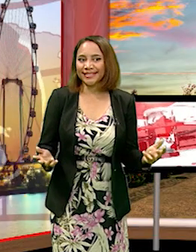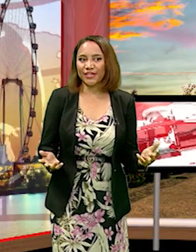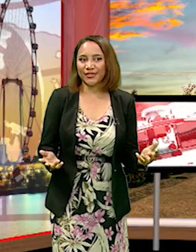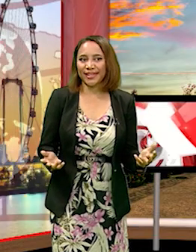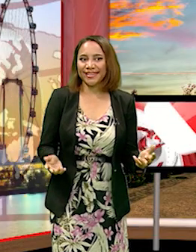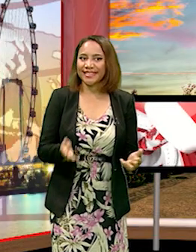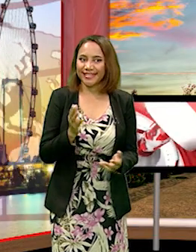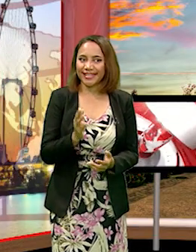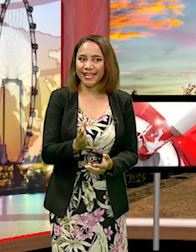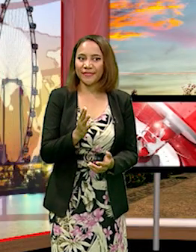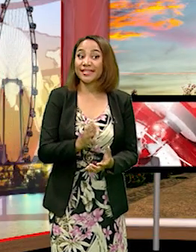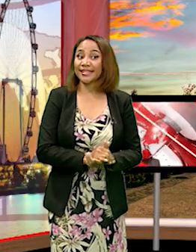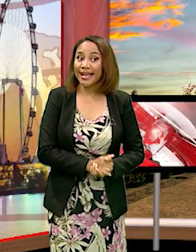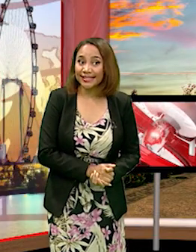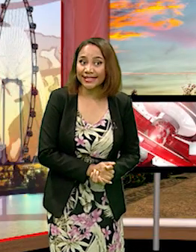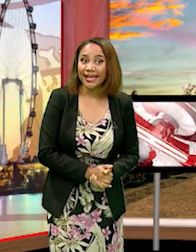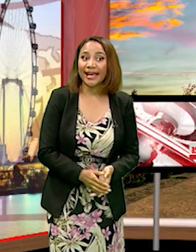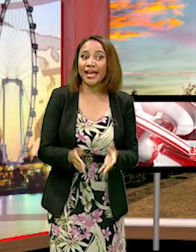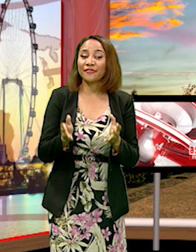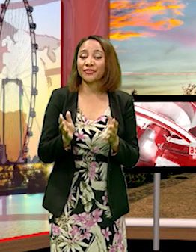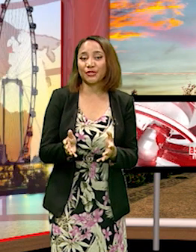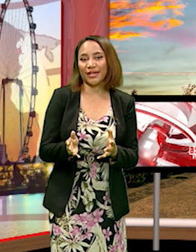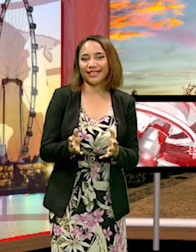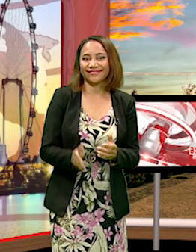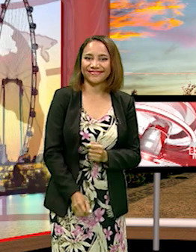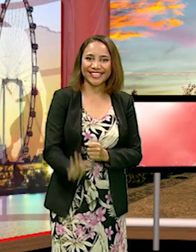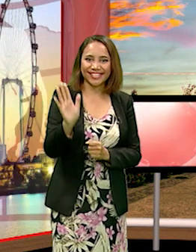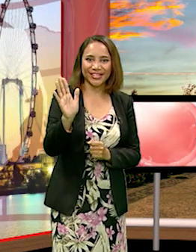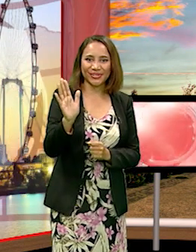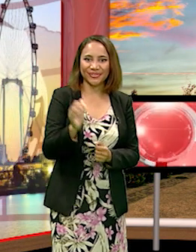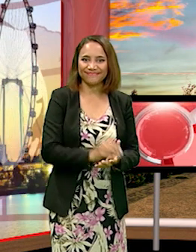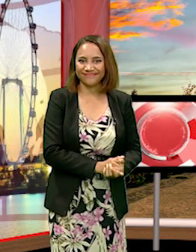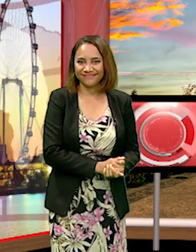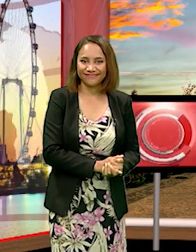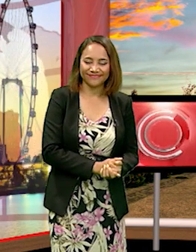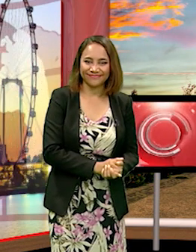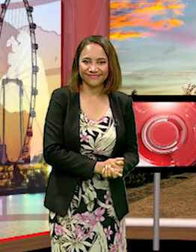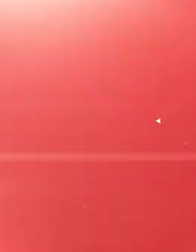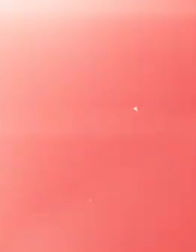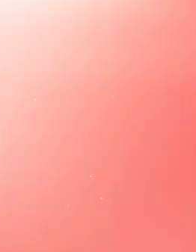Well, thank you for today. Stay safe, stay healthy, and have a great weekend. See you soon.